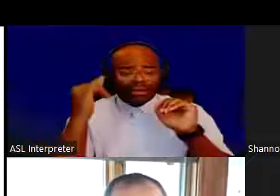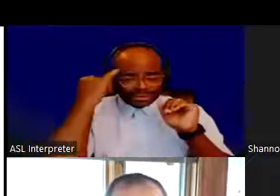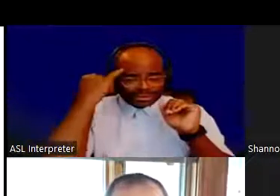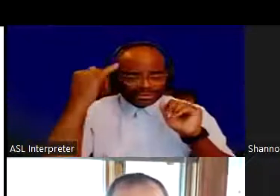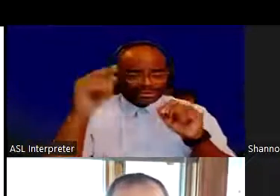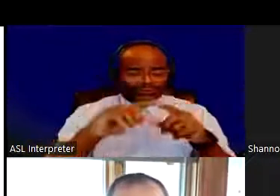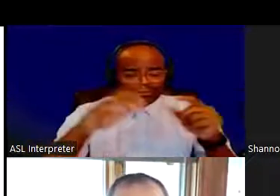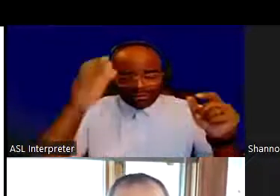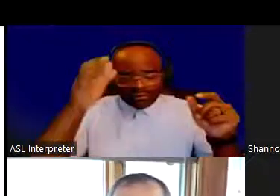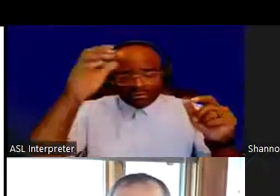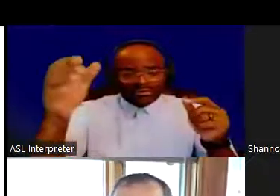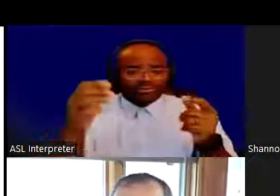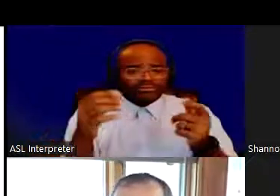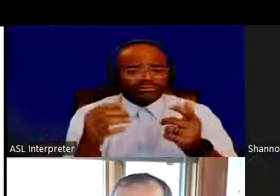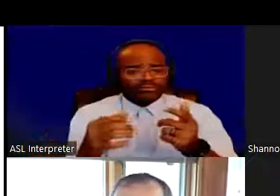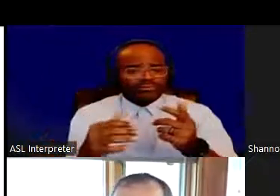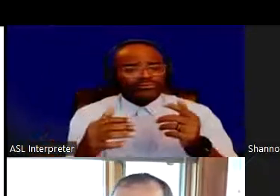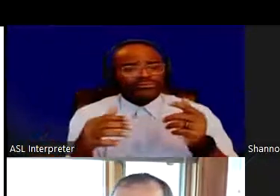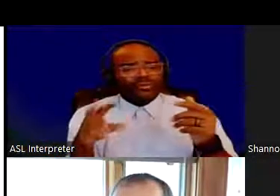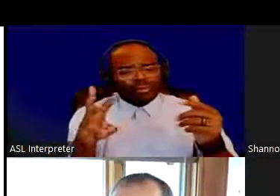with wildlife management.